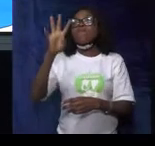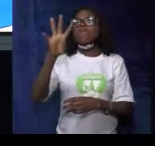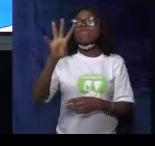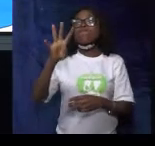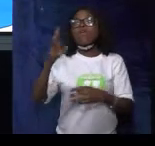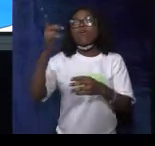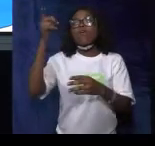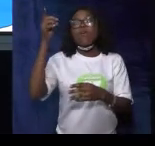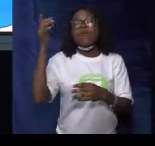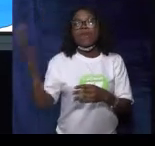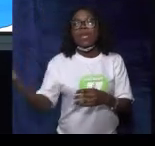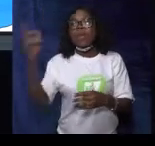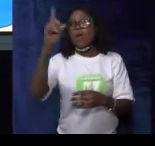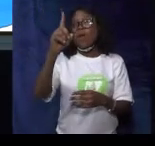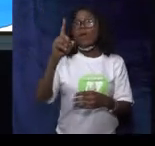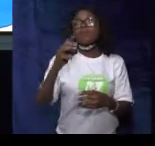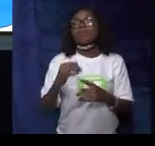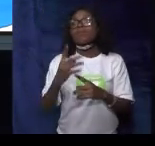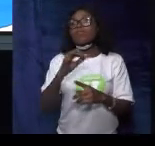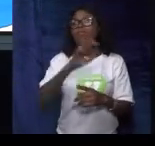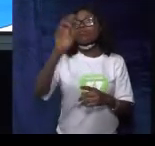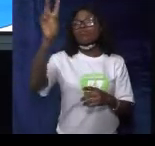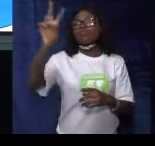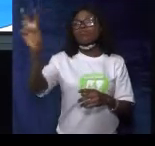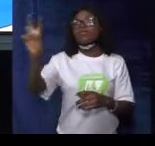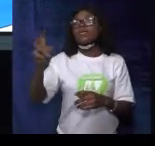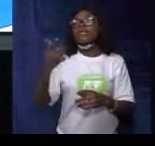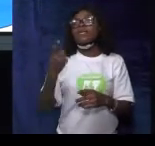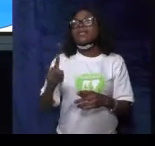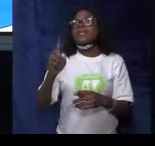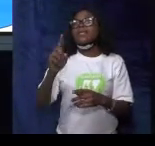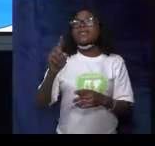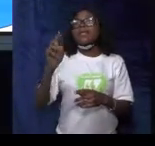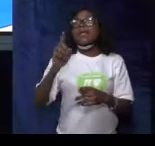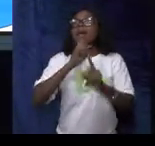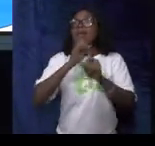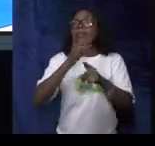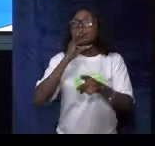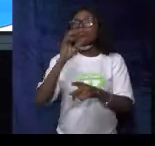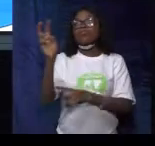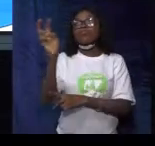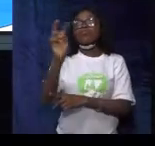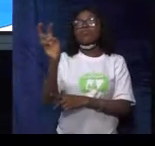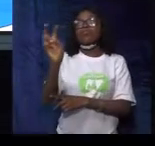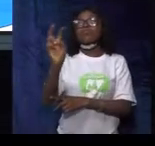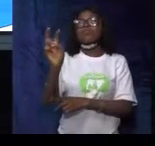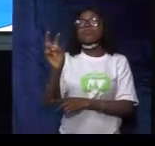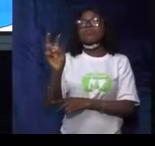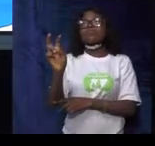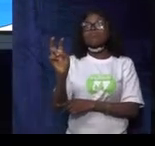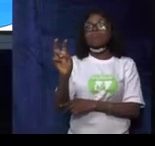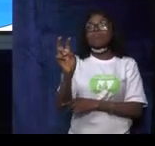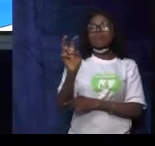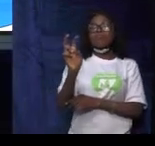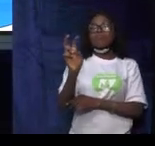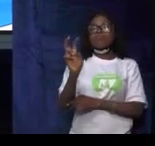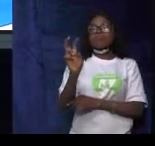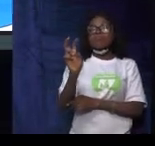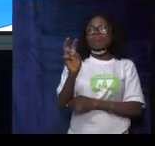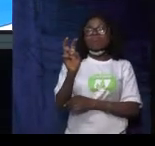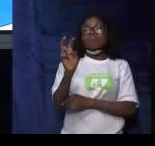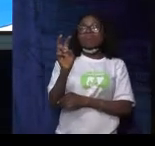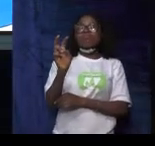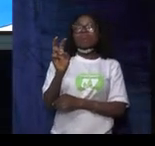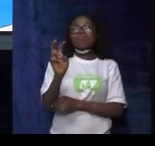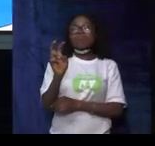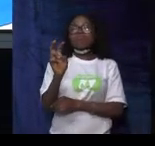1, 4 goes in 800 200 times. That is your answer. So the answer is 200, my friend.